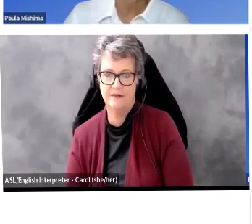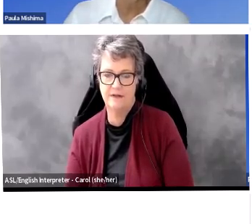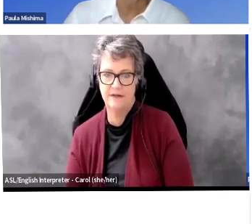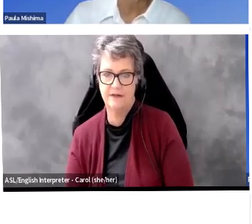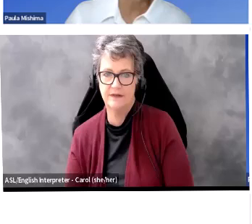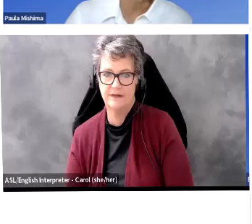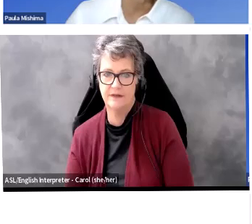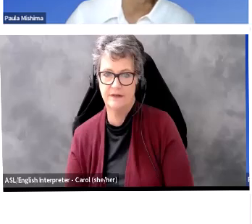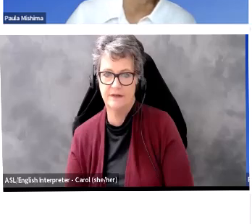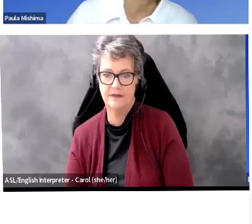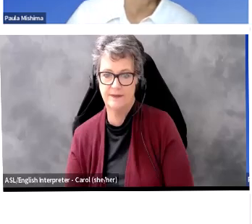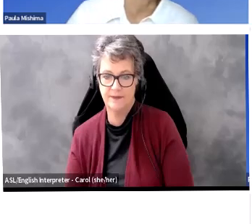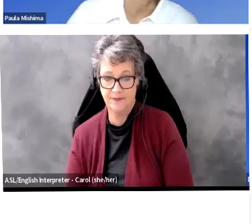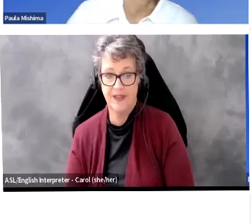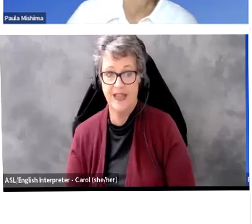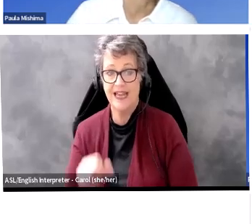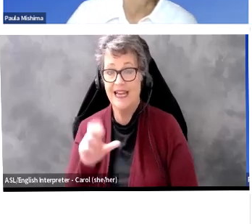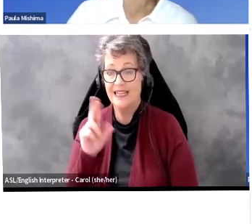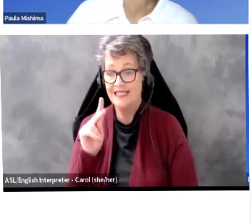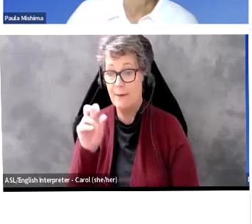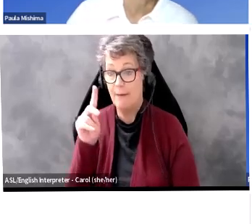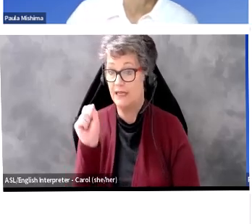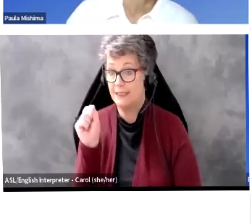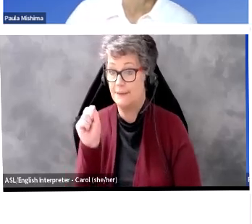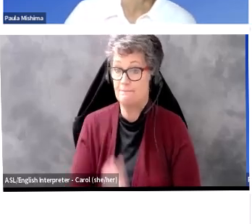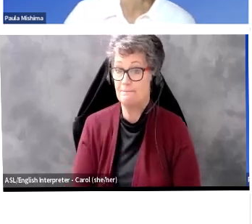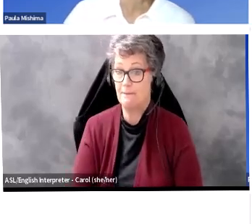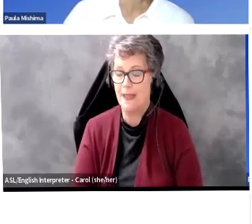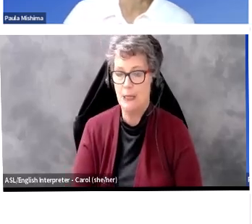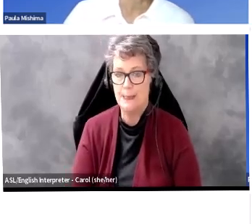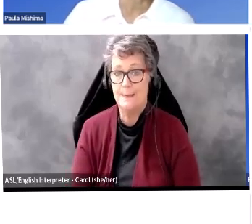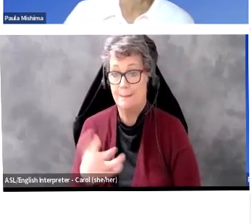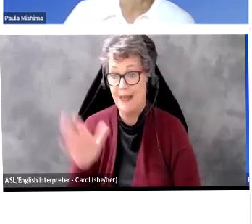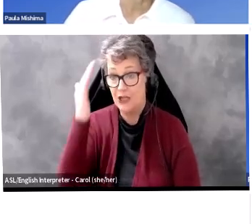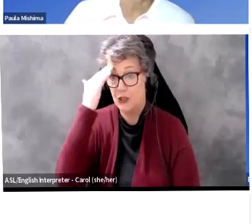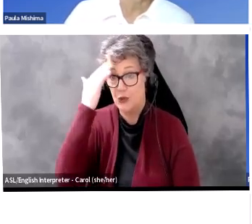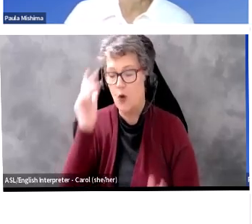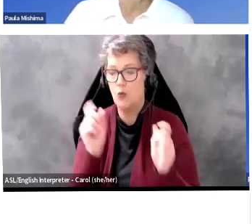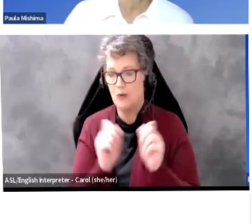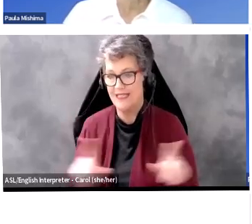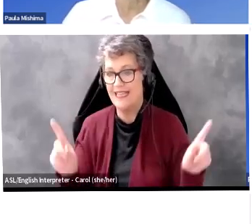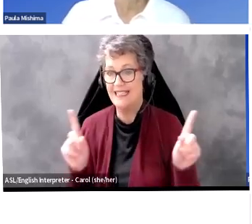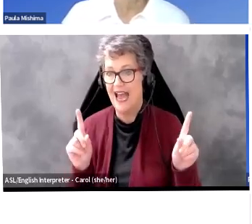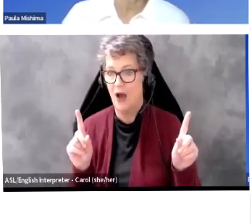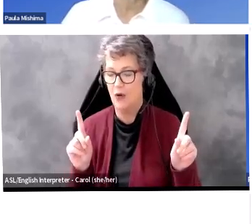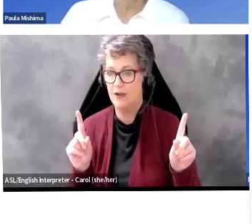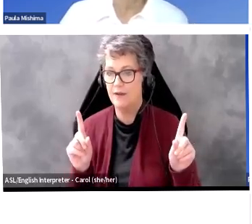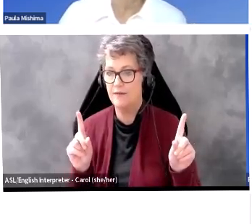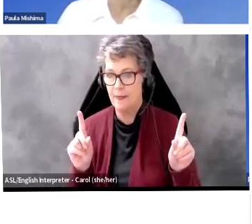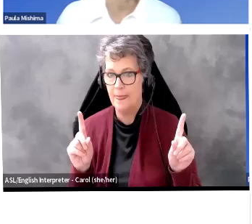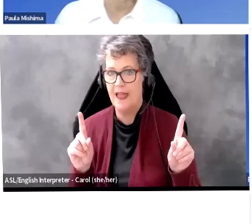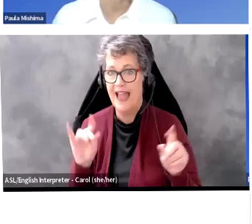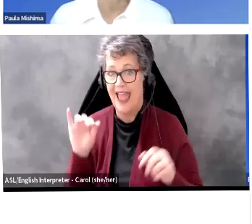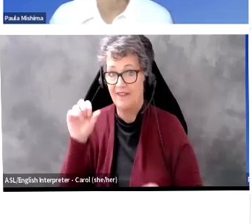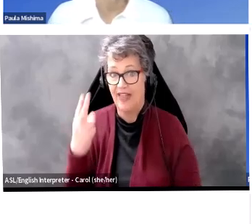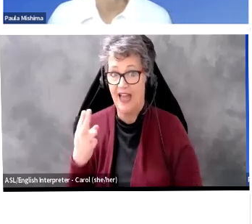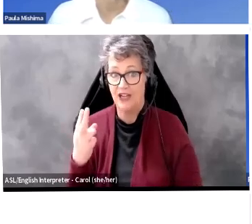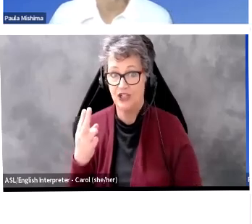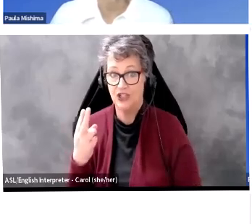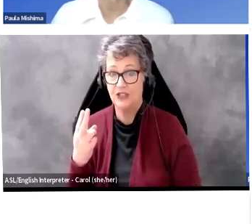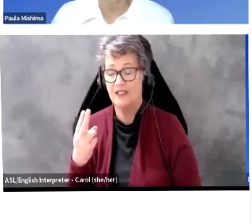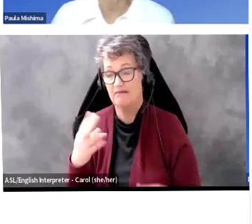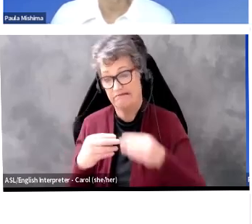okay, so Sunbucks. As you know, we sent out a really lengthy flash about